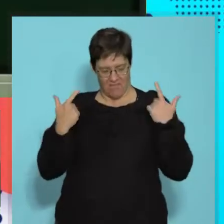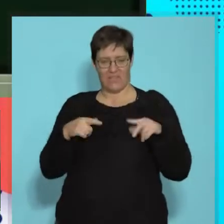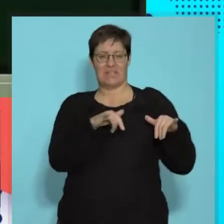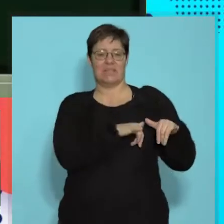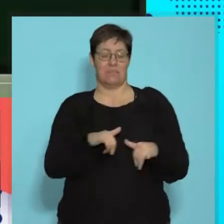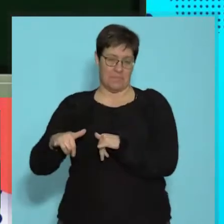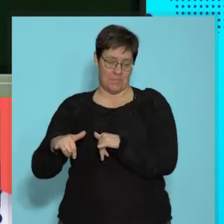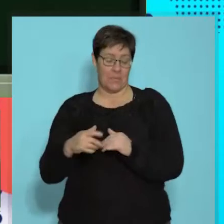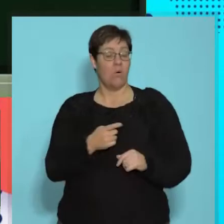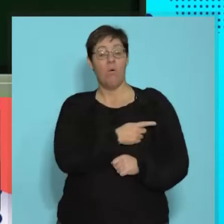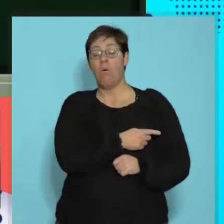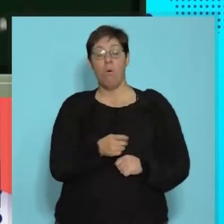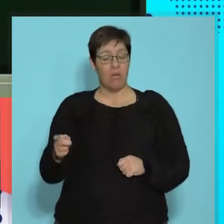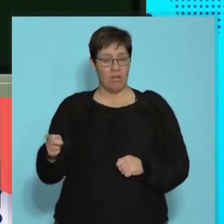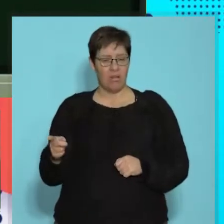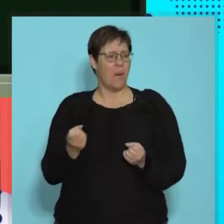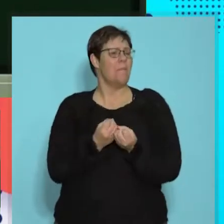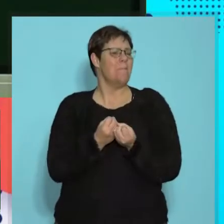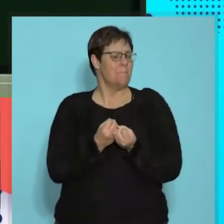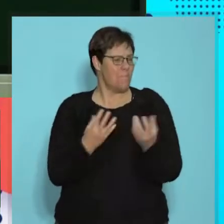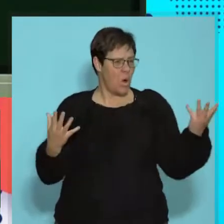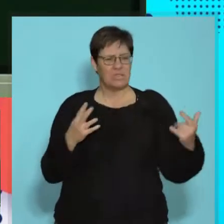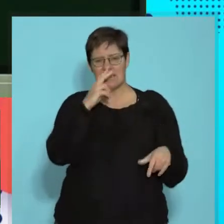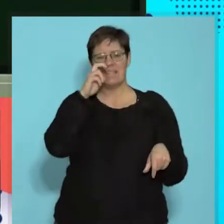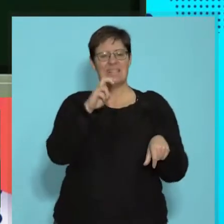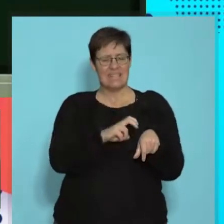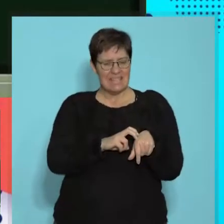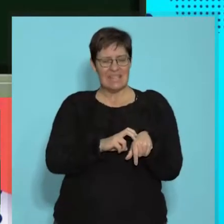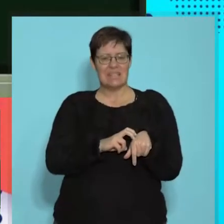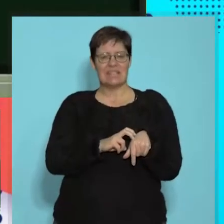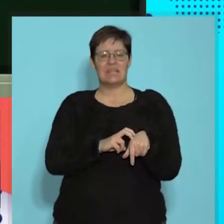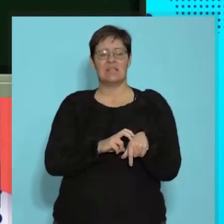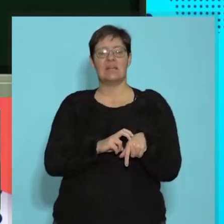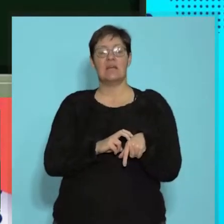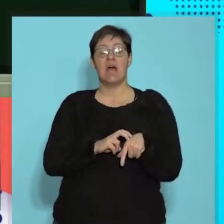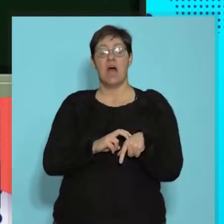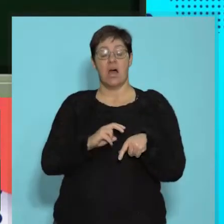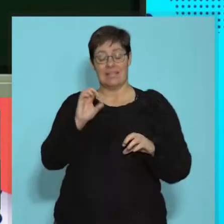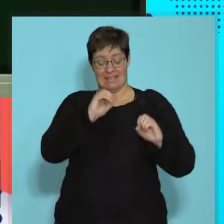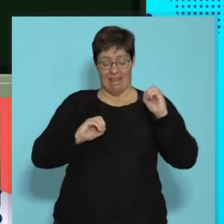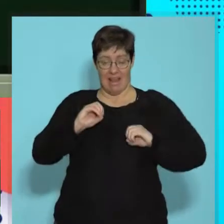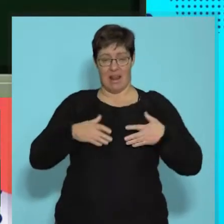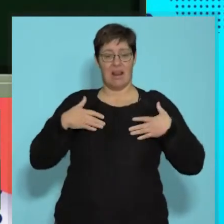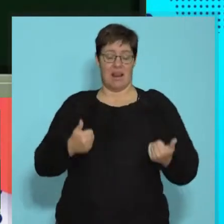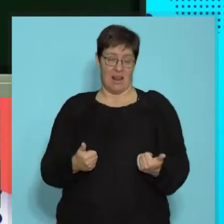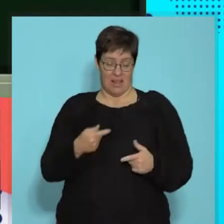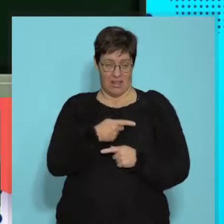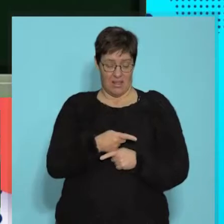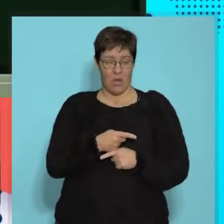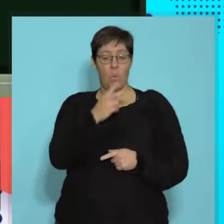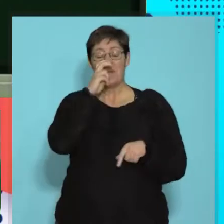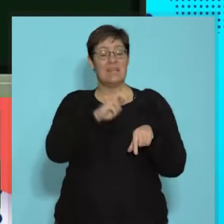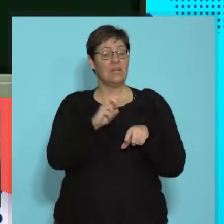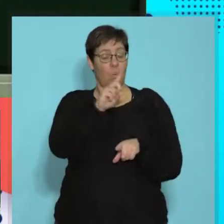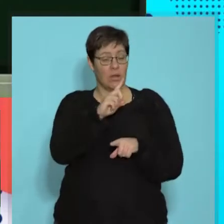all living organisms, they need to cellular respire. And during cellular respiration, oxygen is needed